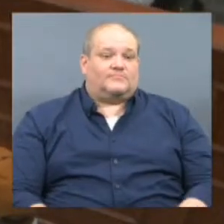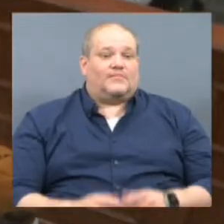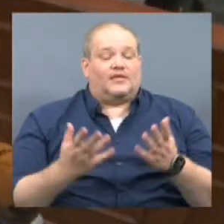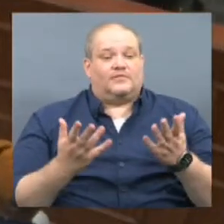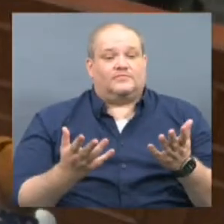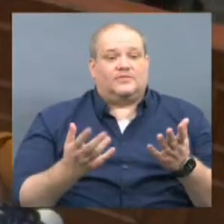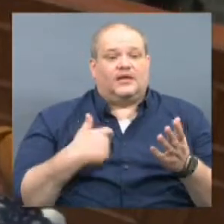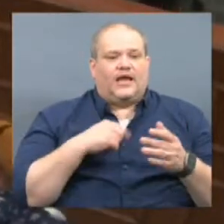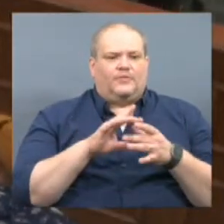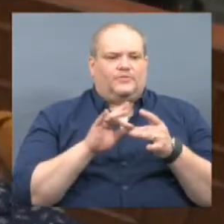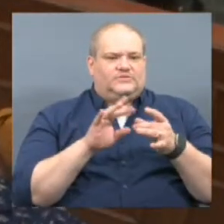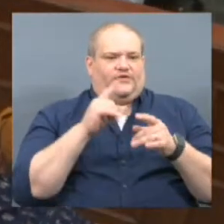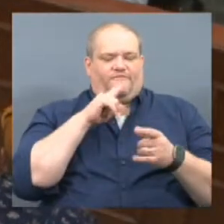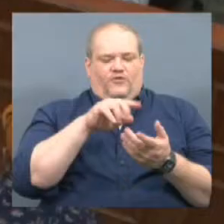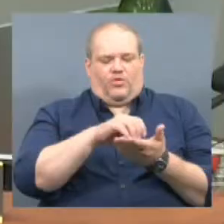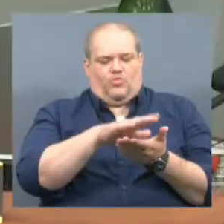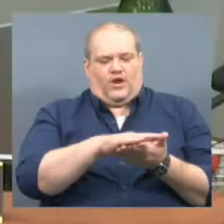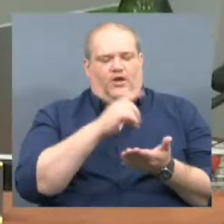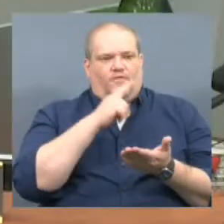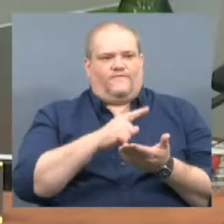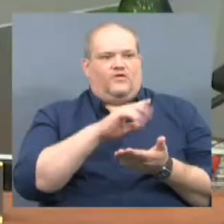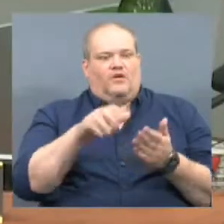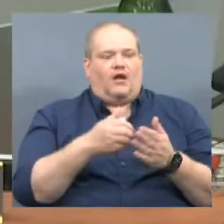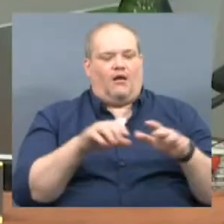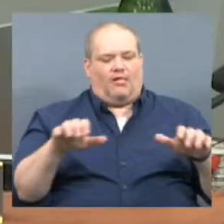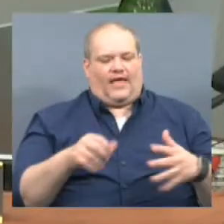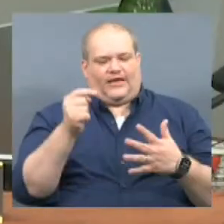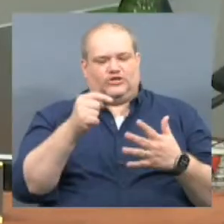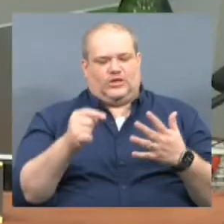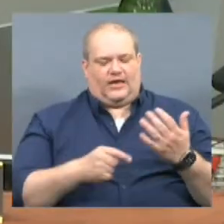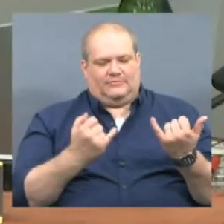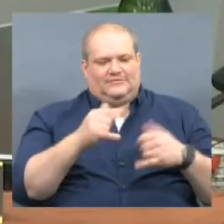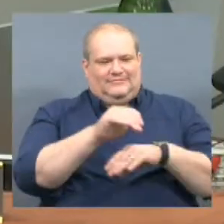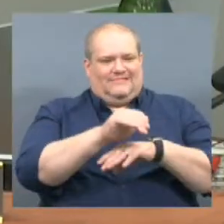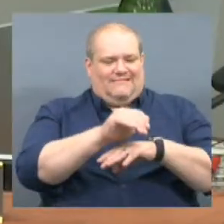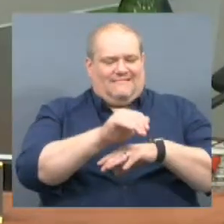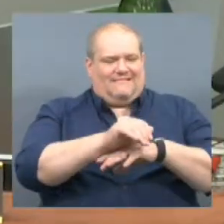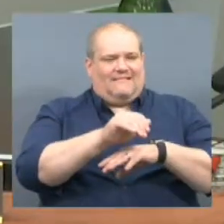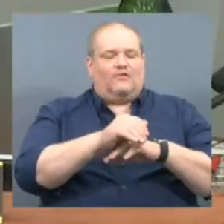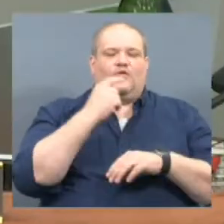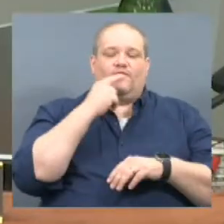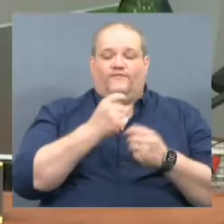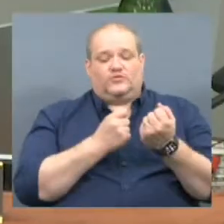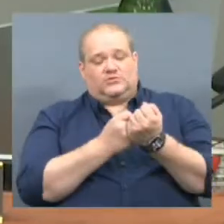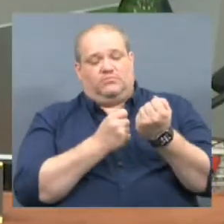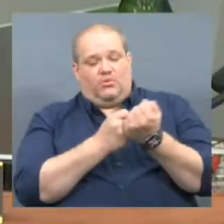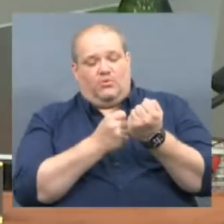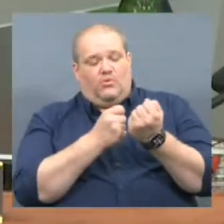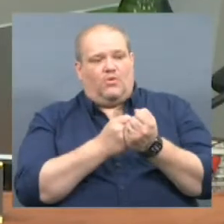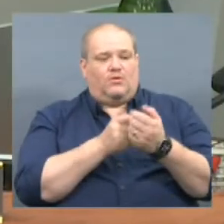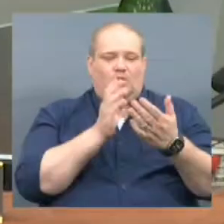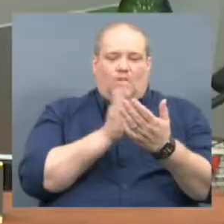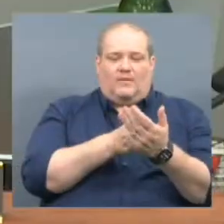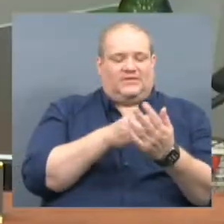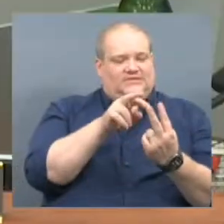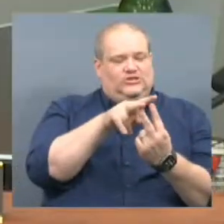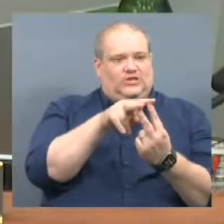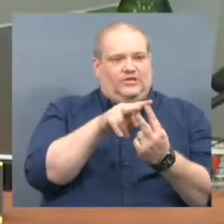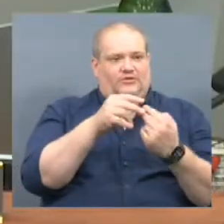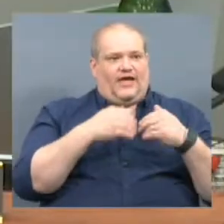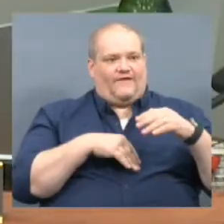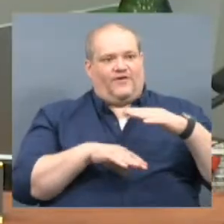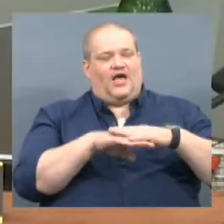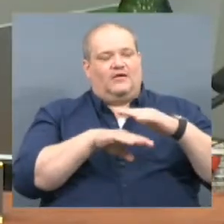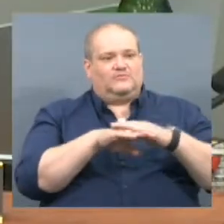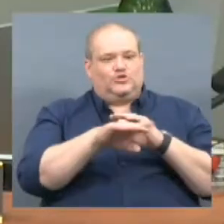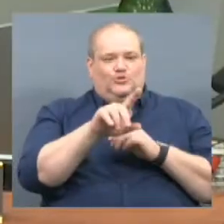And I will say this just for the record, for every action item we have on the list tonight, for support or opposition, you get up to